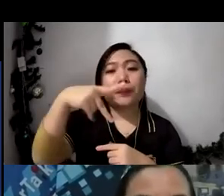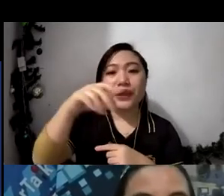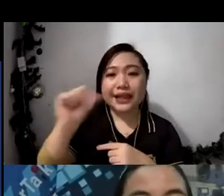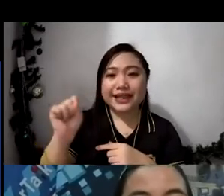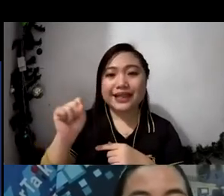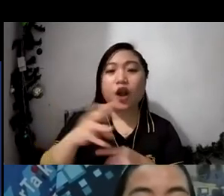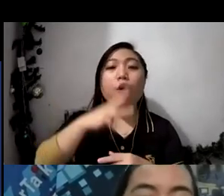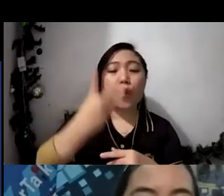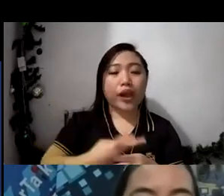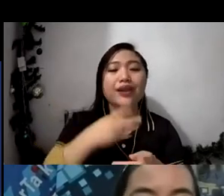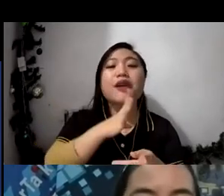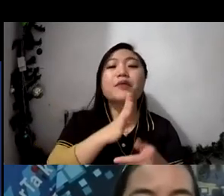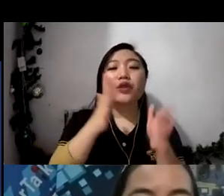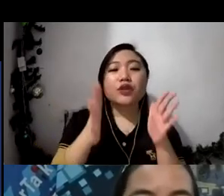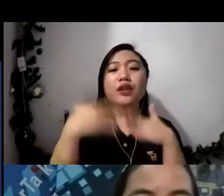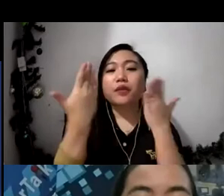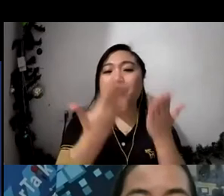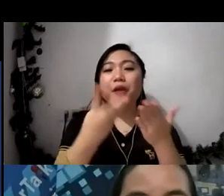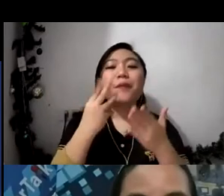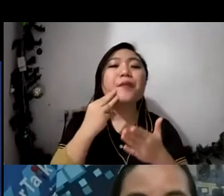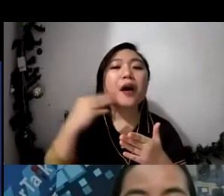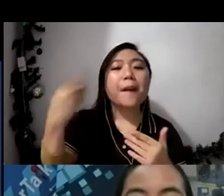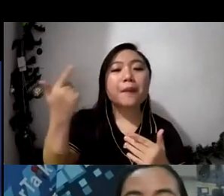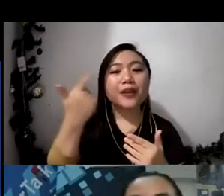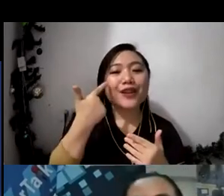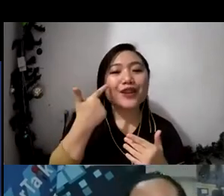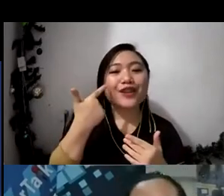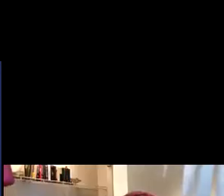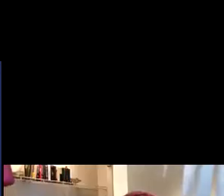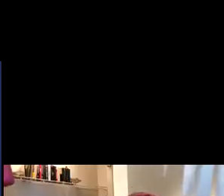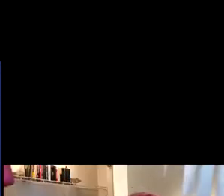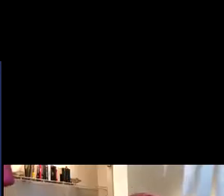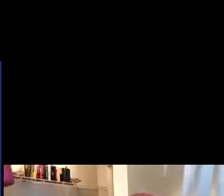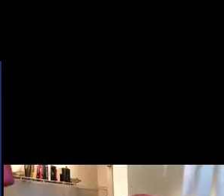speaker, Ms. Maria Gichelle A. Cruz.